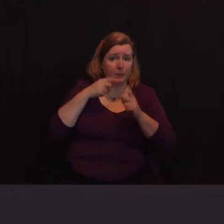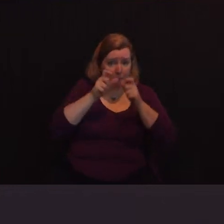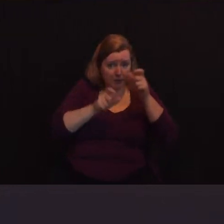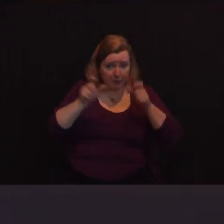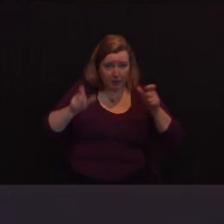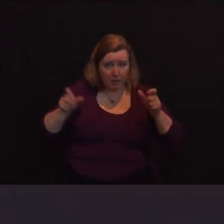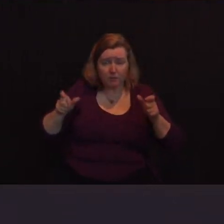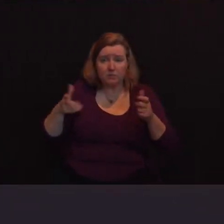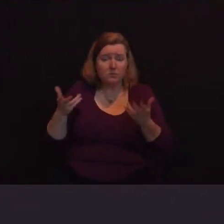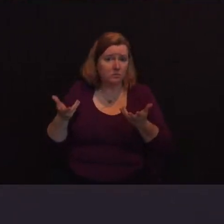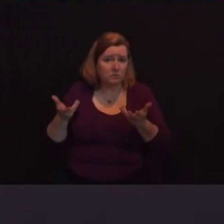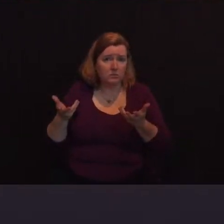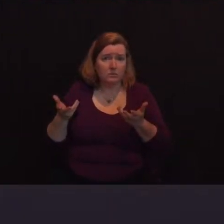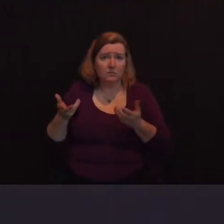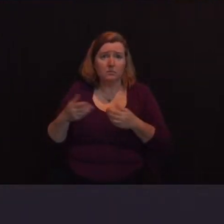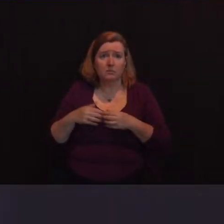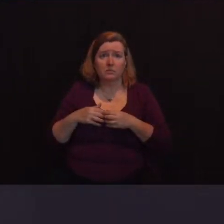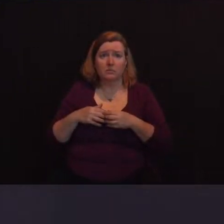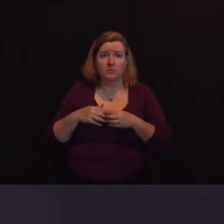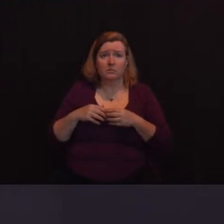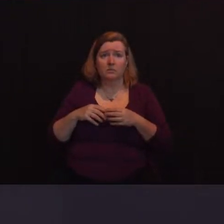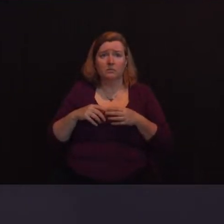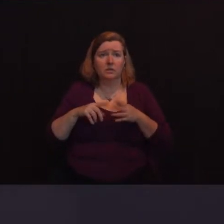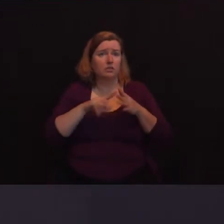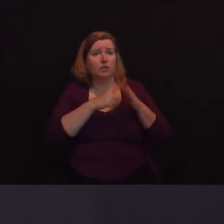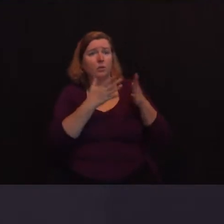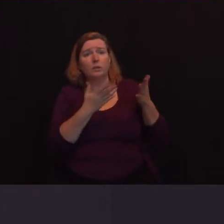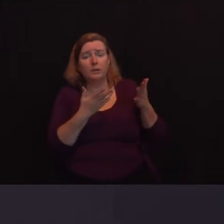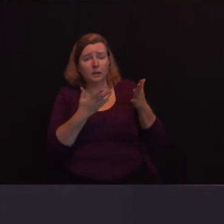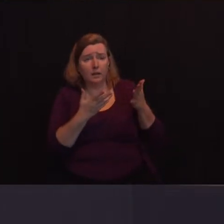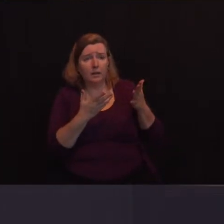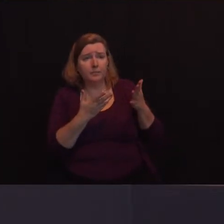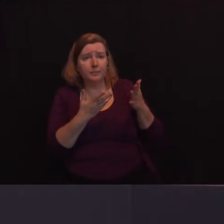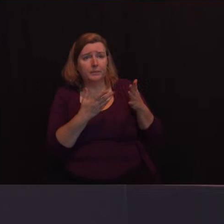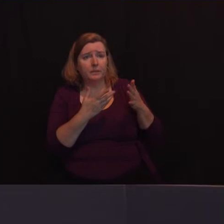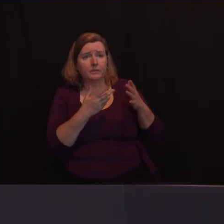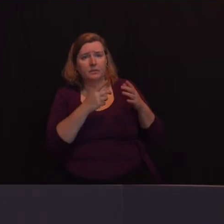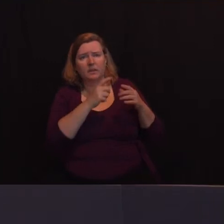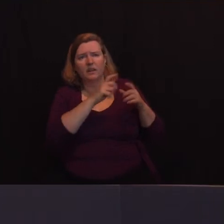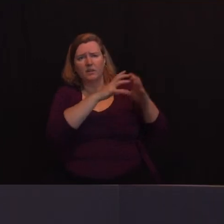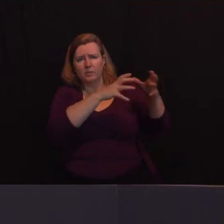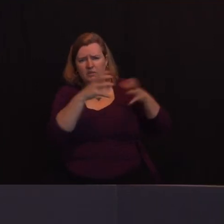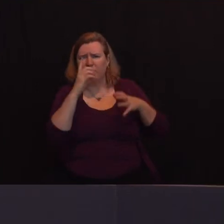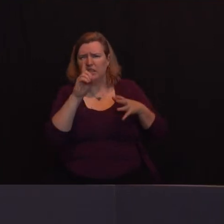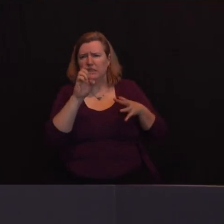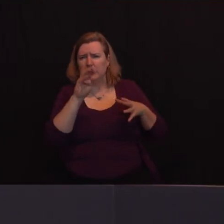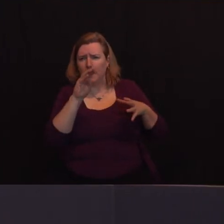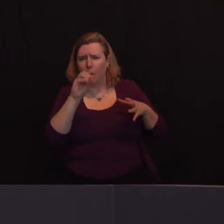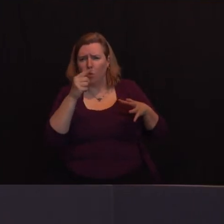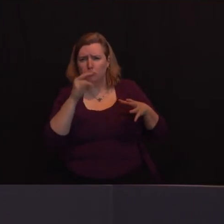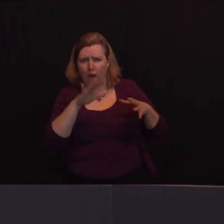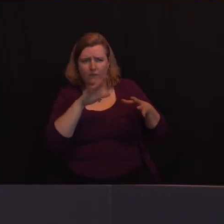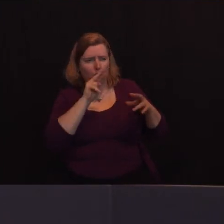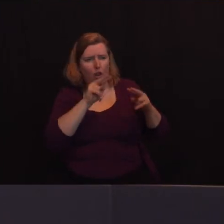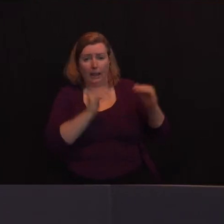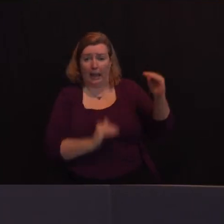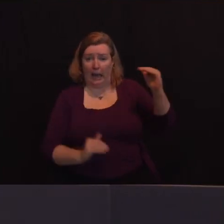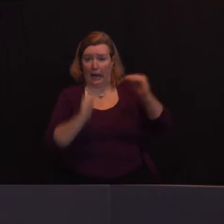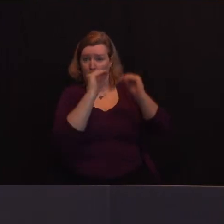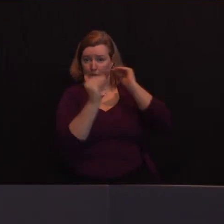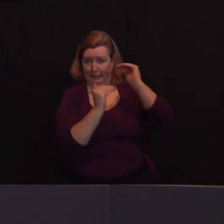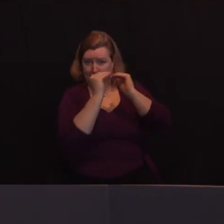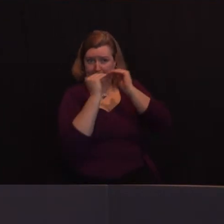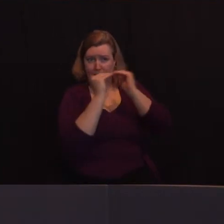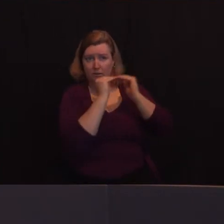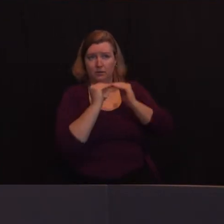couple of weeks? Let me start with the demographics. We continually look at the equity statistics, and the Latinas